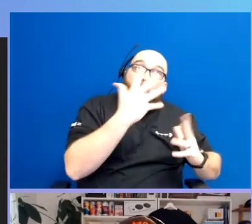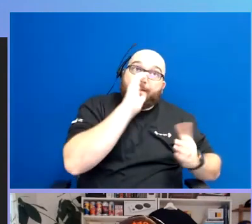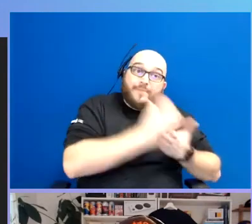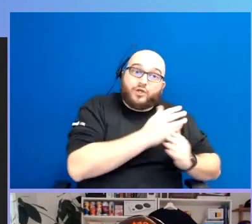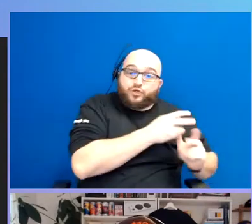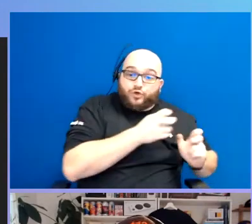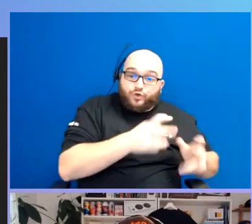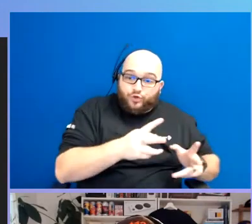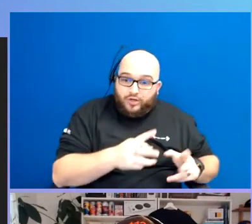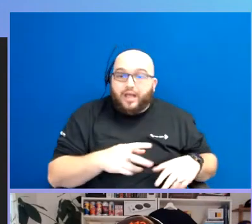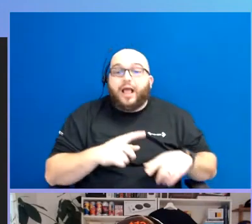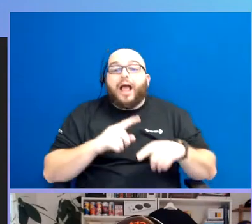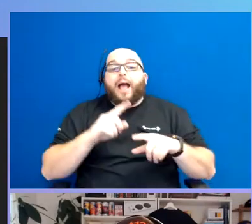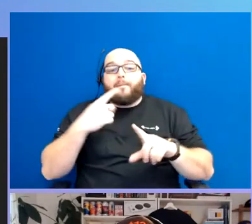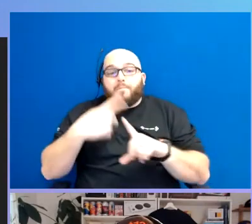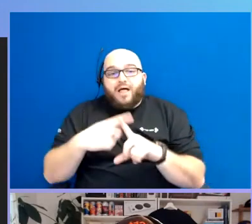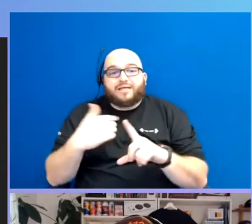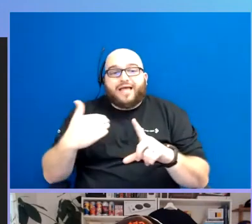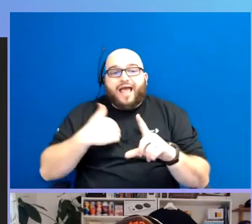in this image showing some